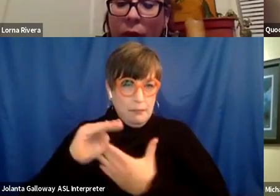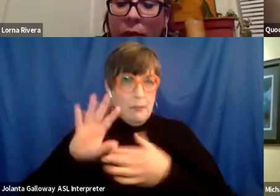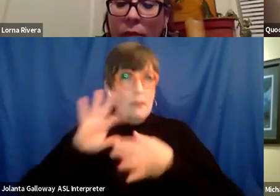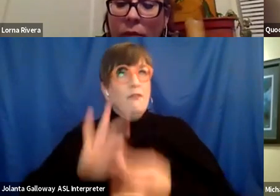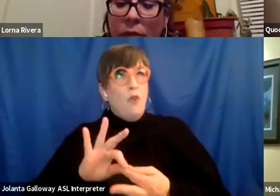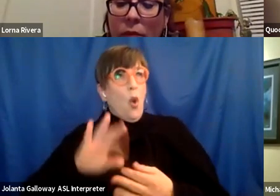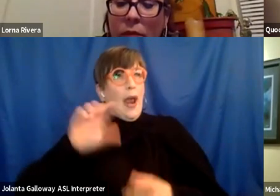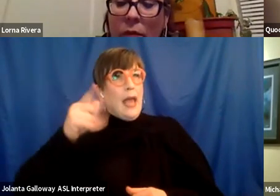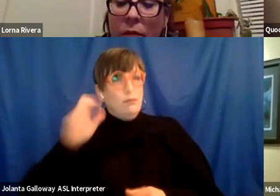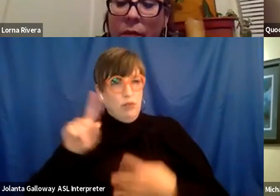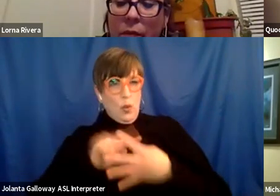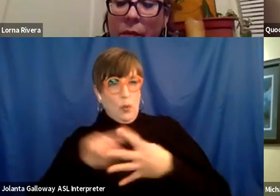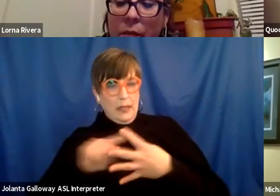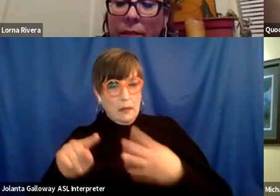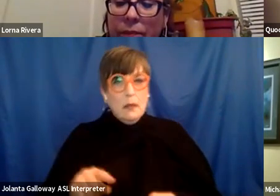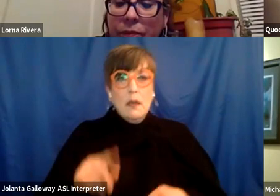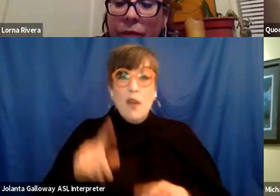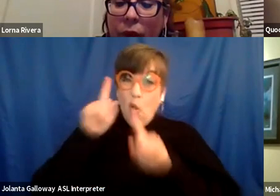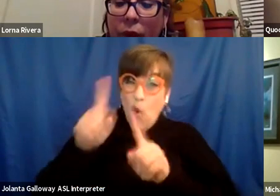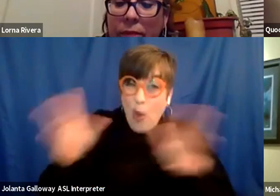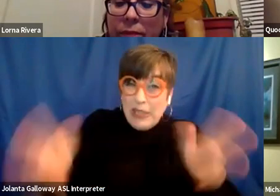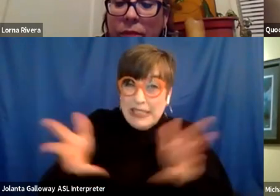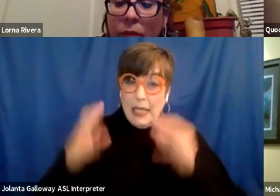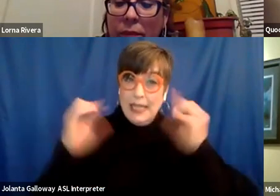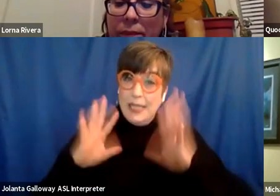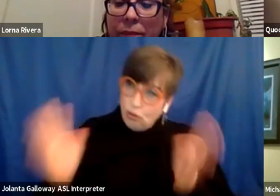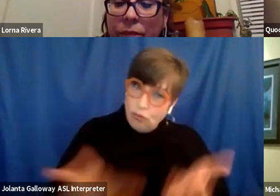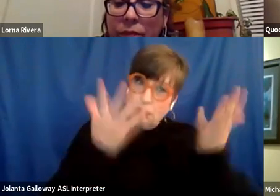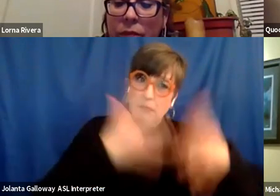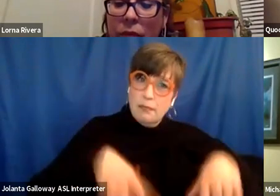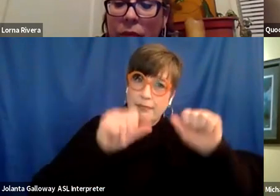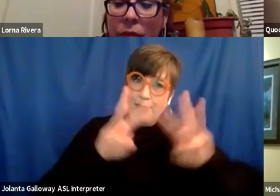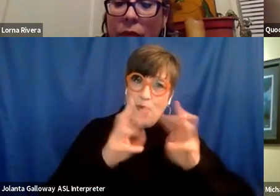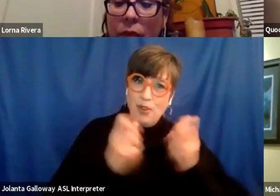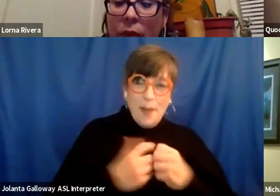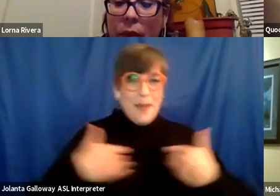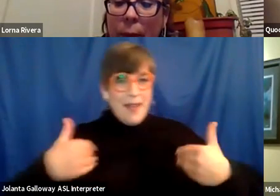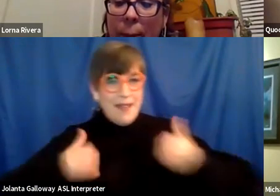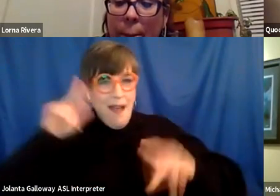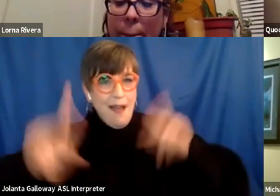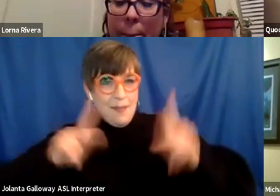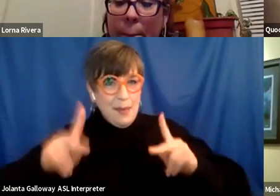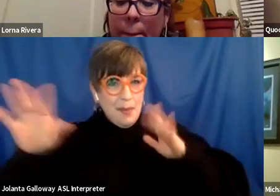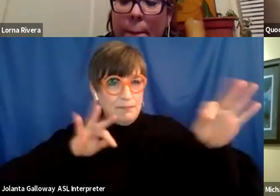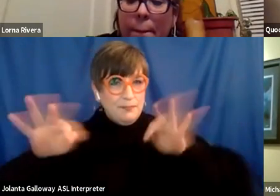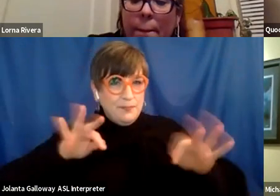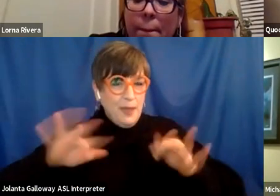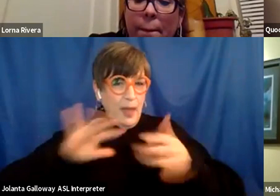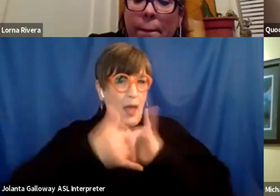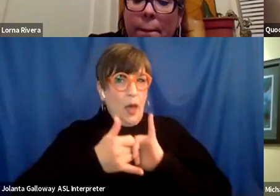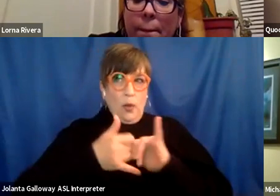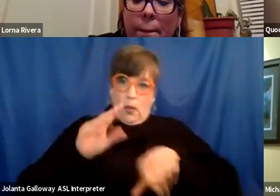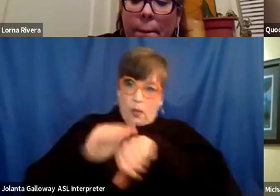are trying to find a way to incentivize teachers to attend a workshop in which young people would explain how to implement climate